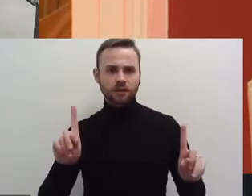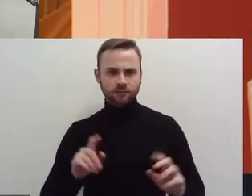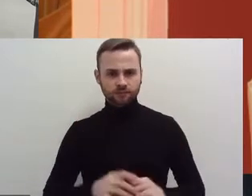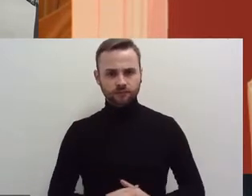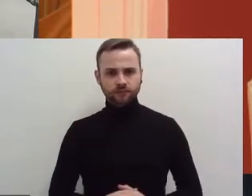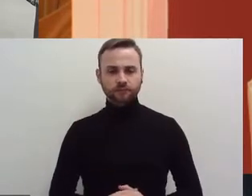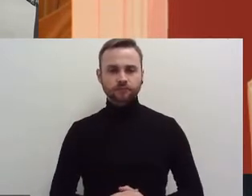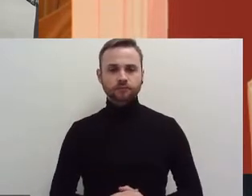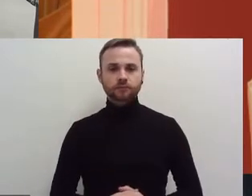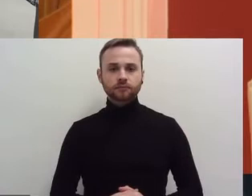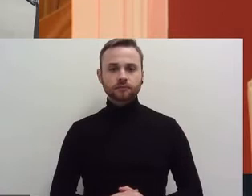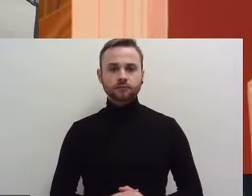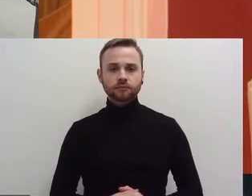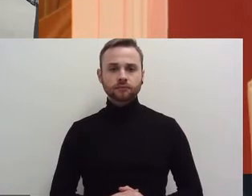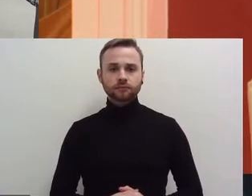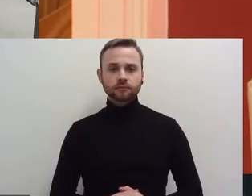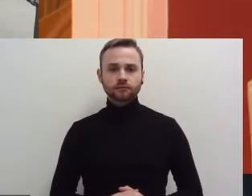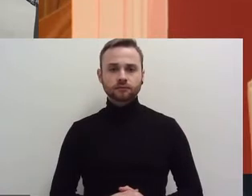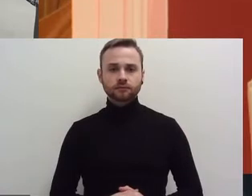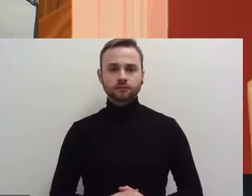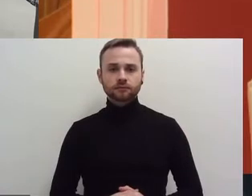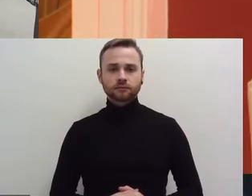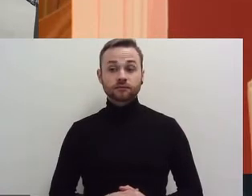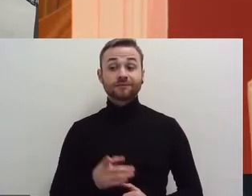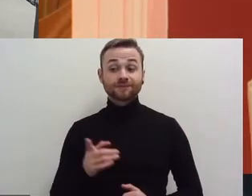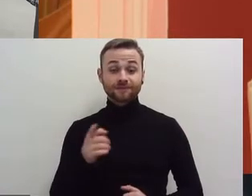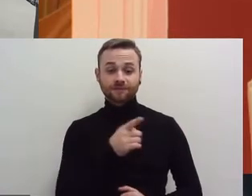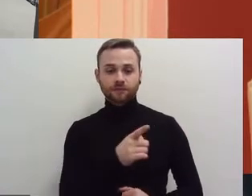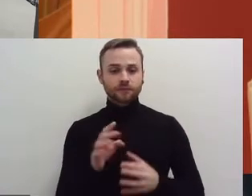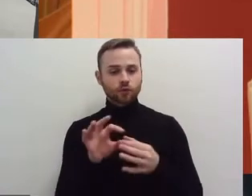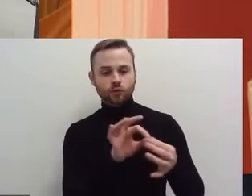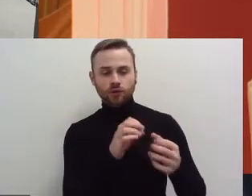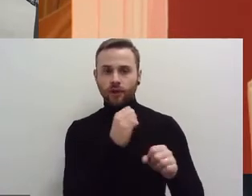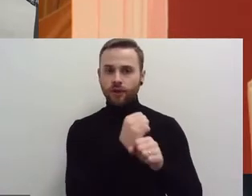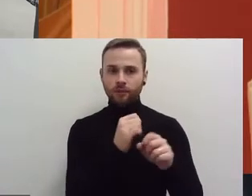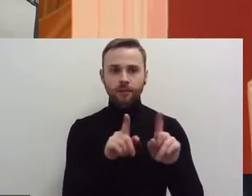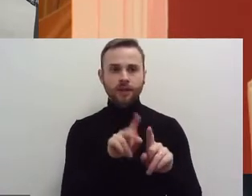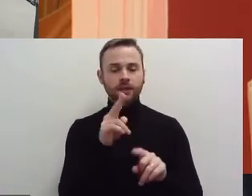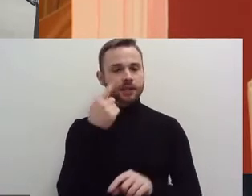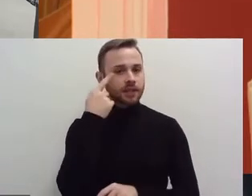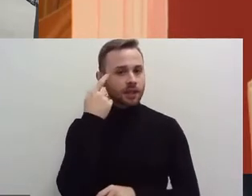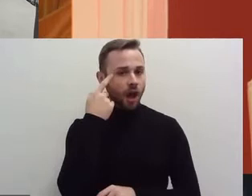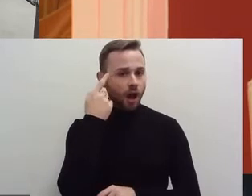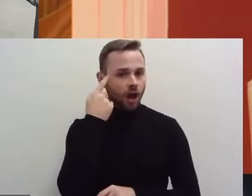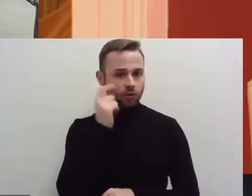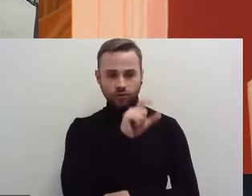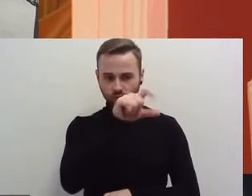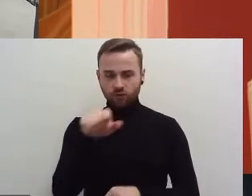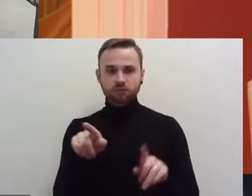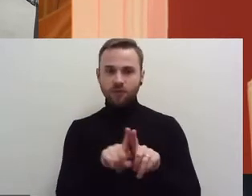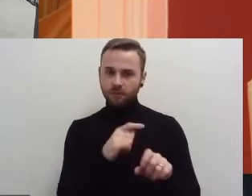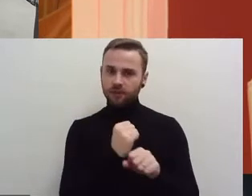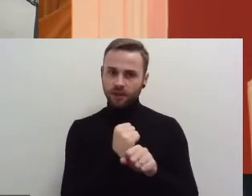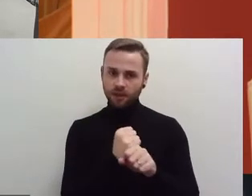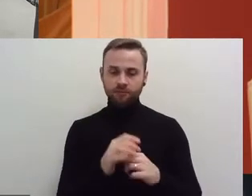Down syndrome. So they are talking about that. But what is the issue? That it creates